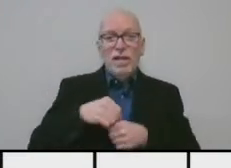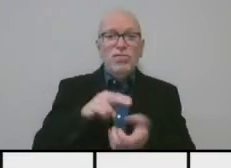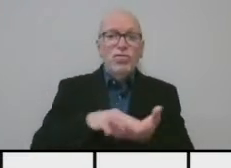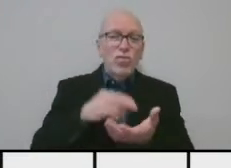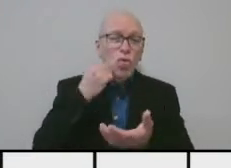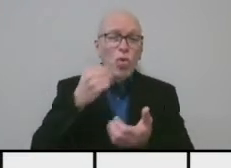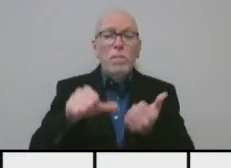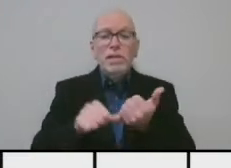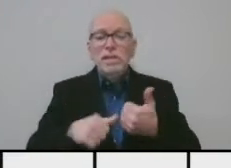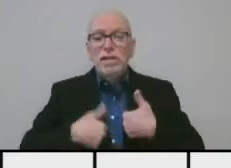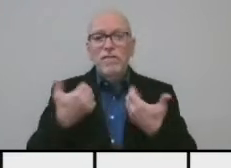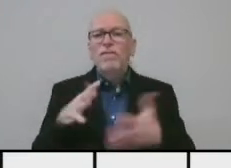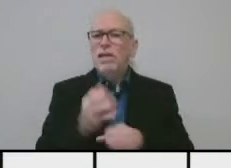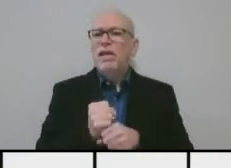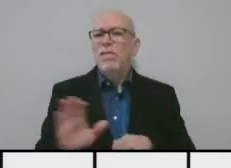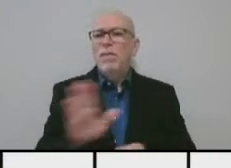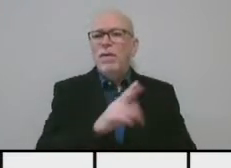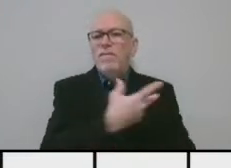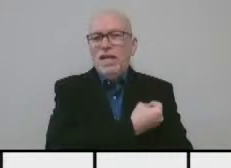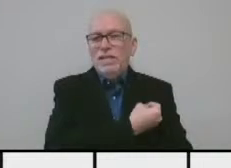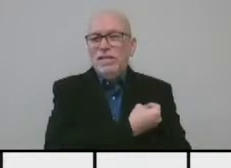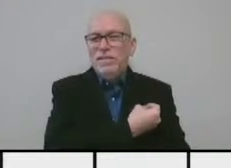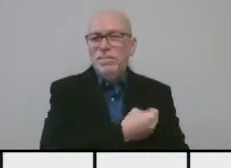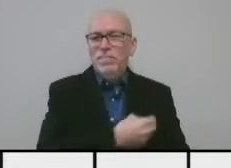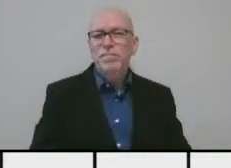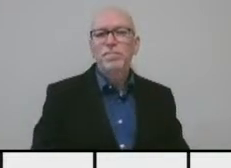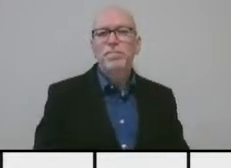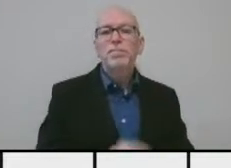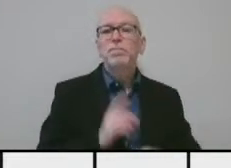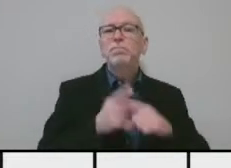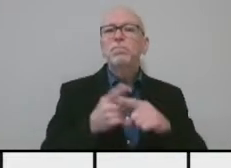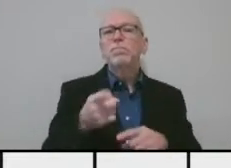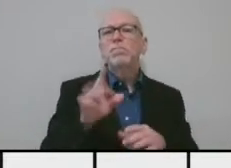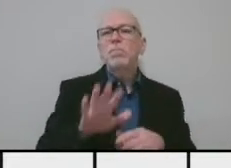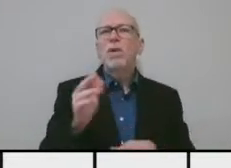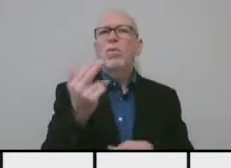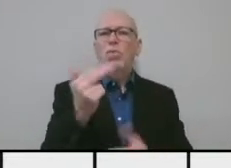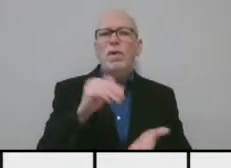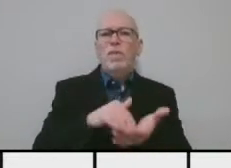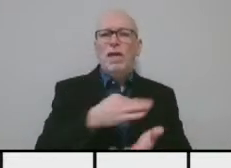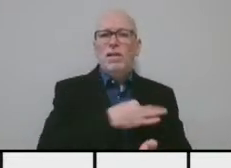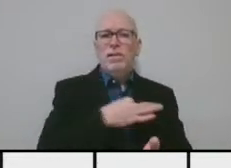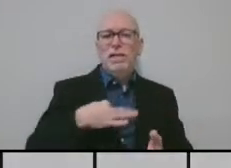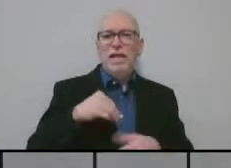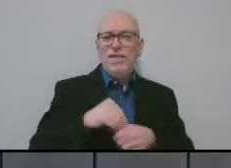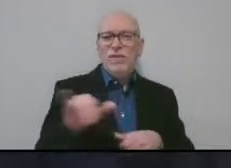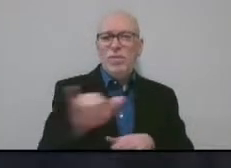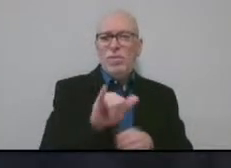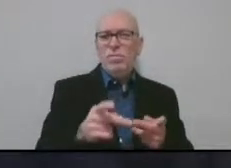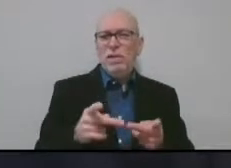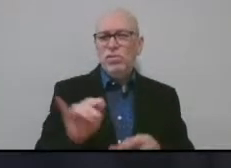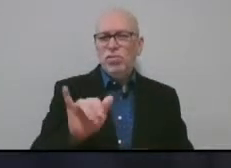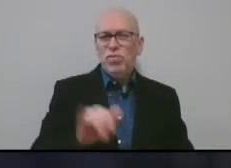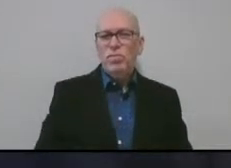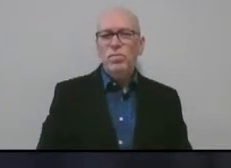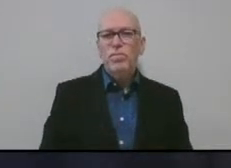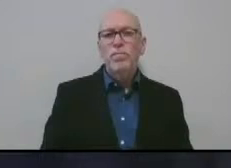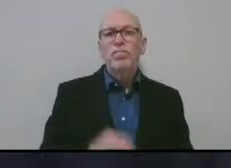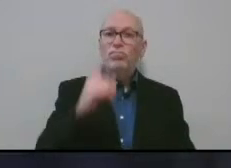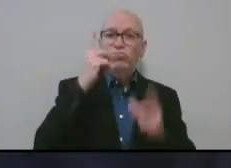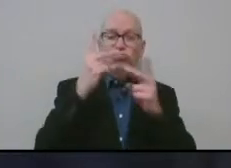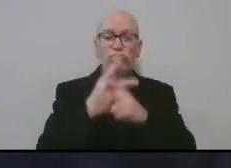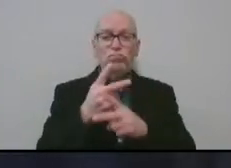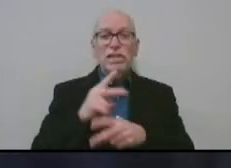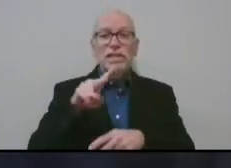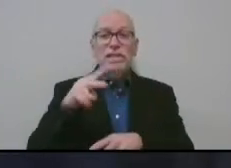facilities have received their vaccine, along with at least 13,000 staff in these facilities. When you factor in second dose